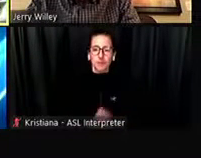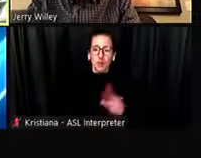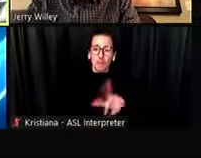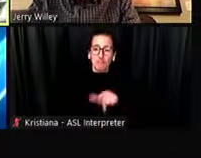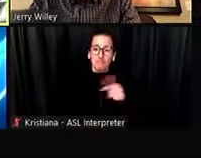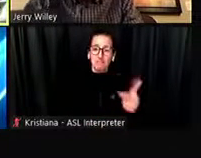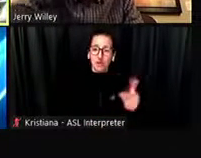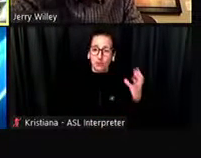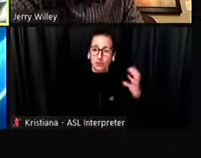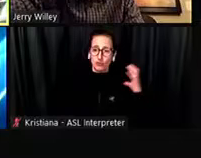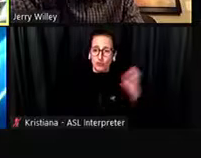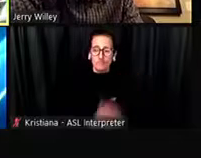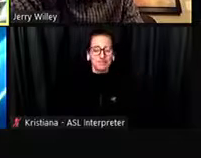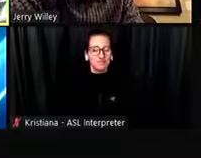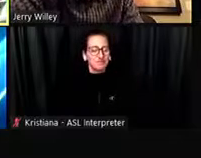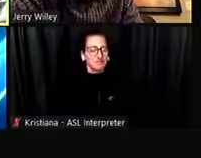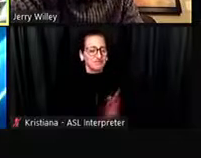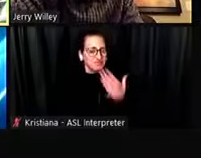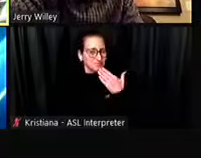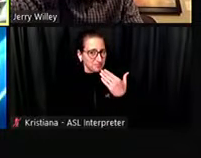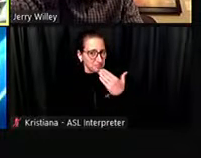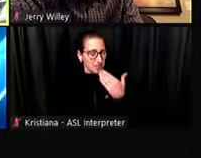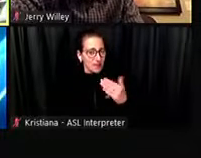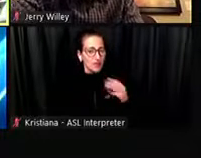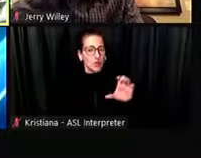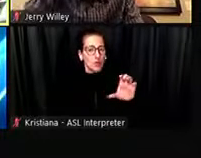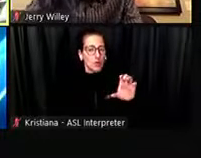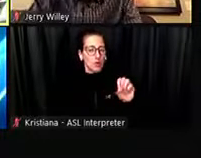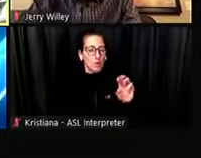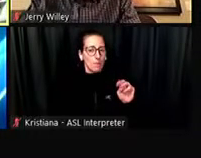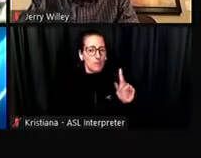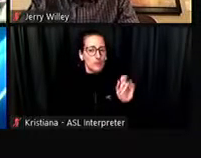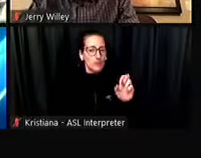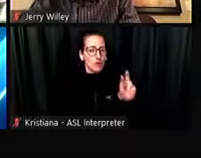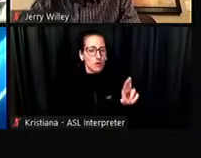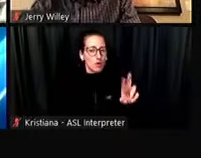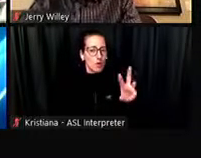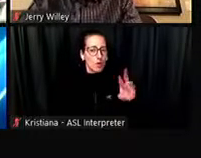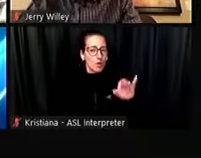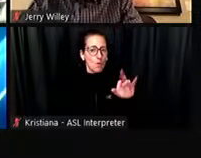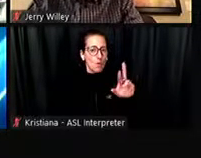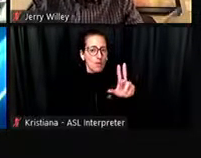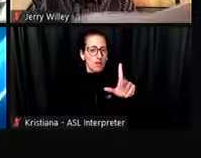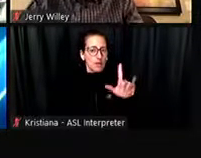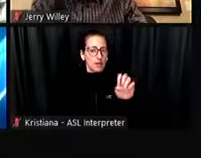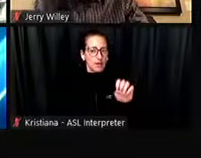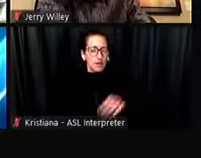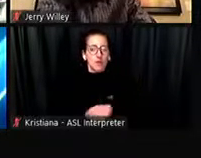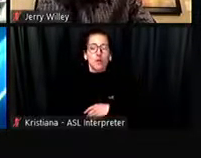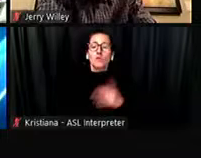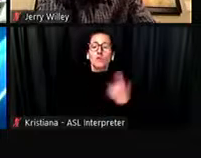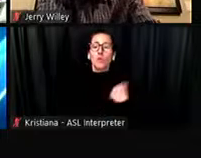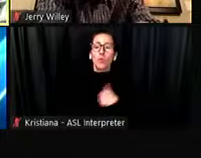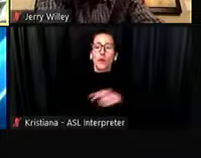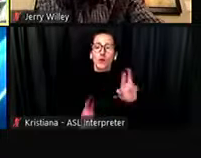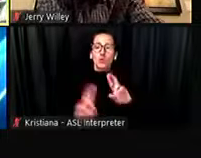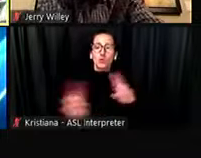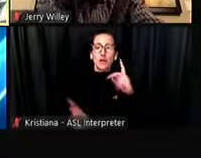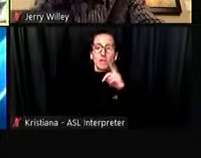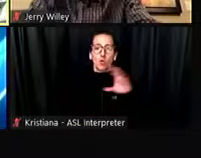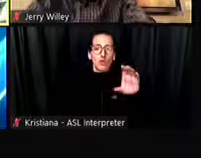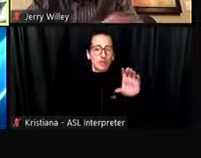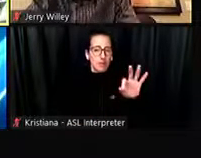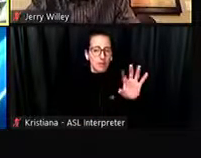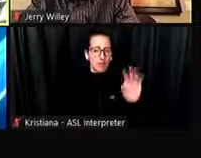Thank you very much, Commissioner Willey. And Marcus, I think we are ready to have our CFO, Jack